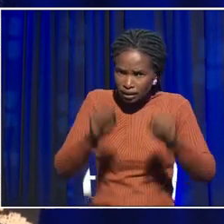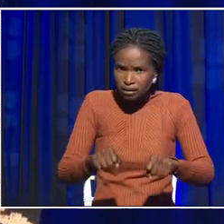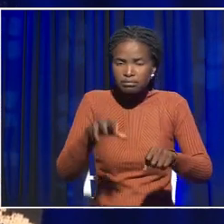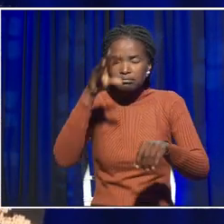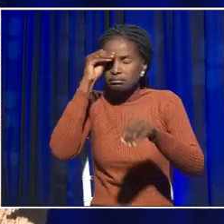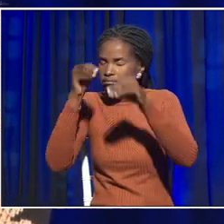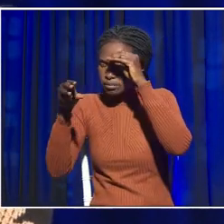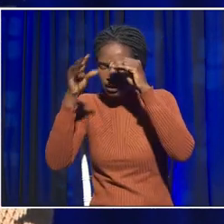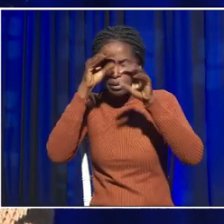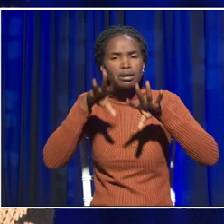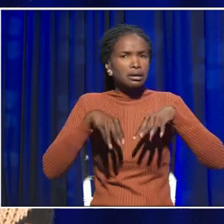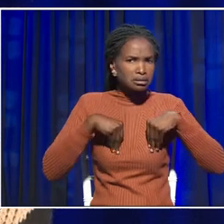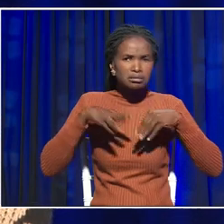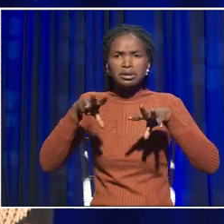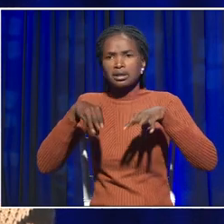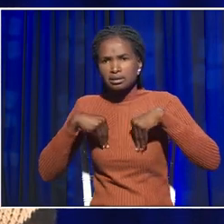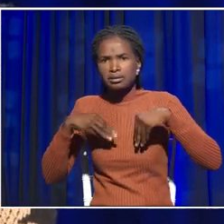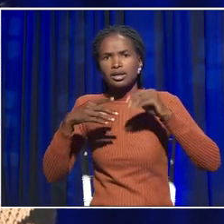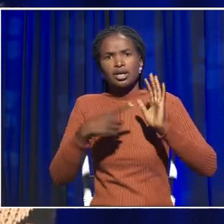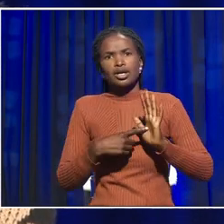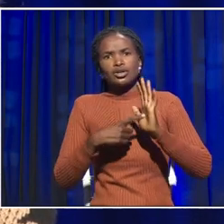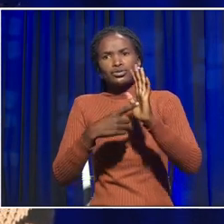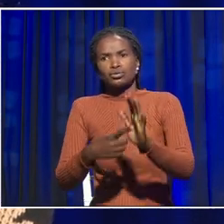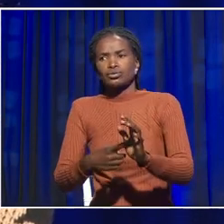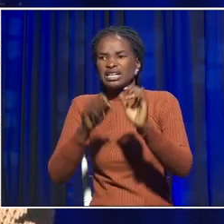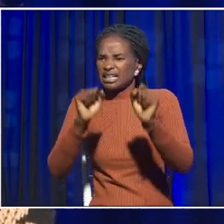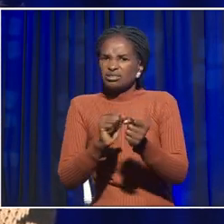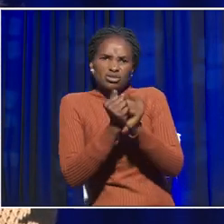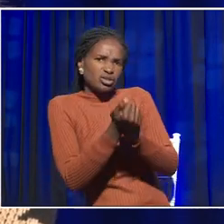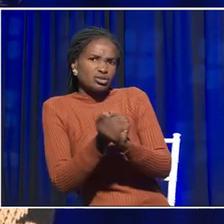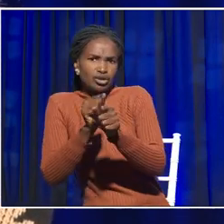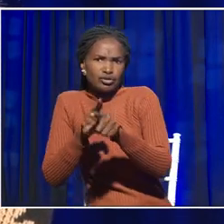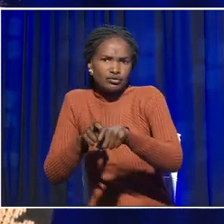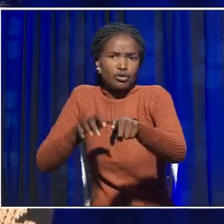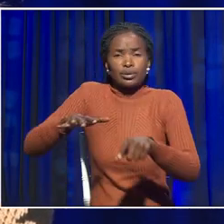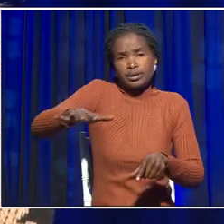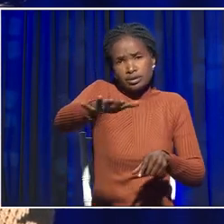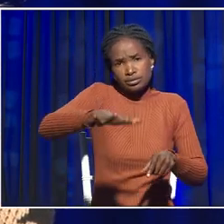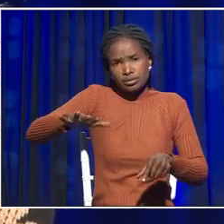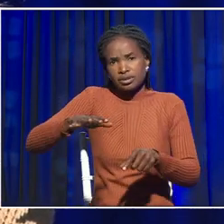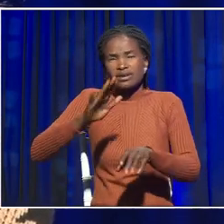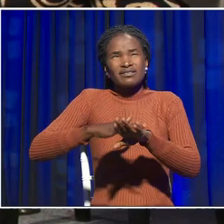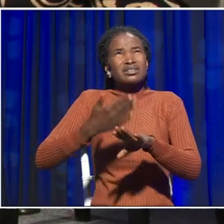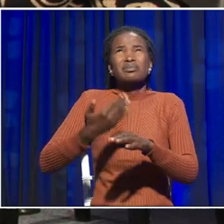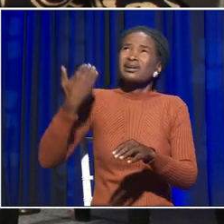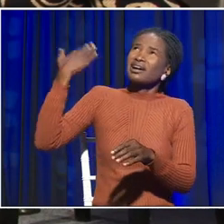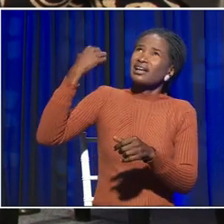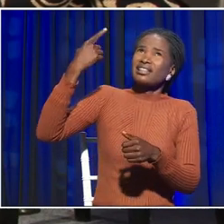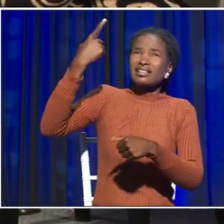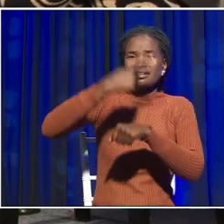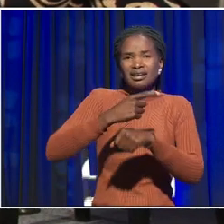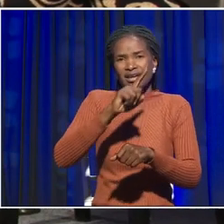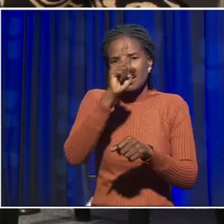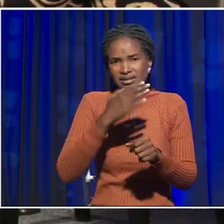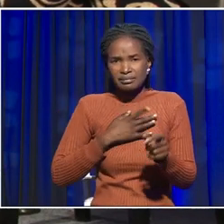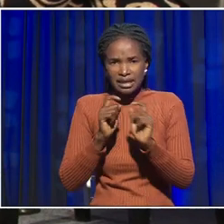adapt and displaying agility of doing so. Mm. It was very interesting. The other day, I asked my team while we